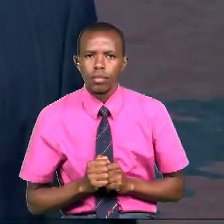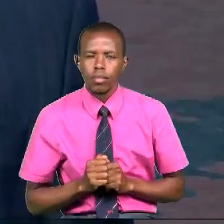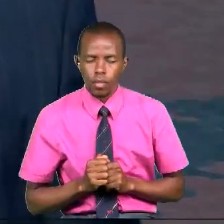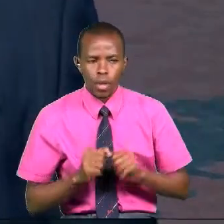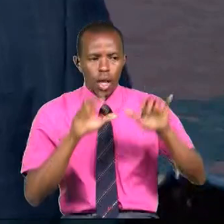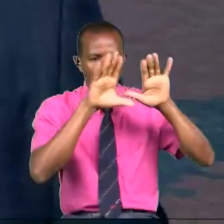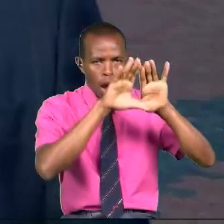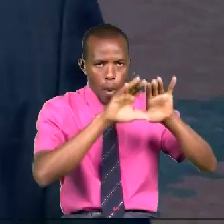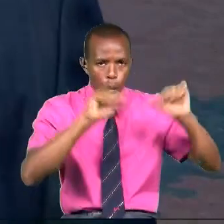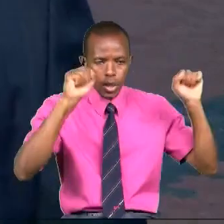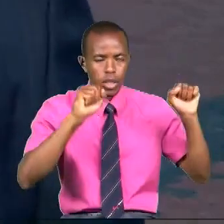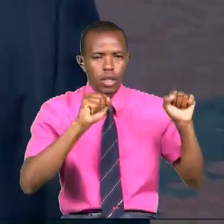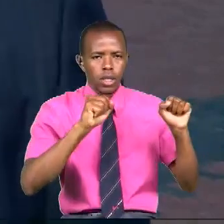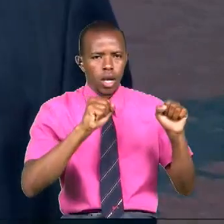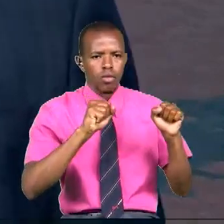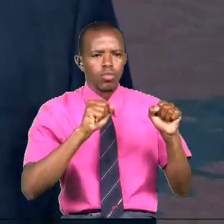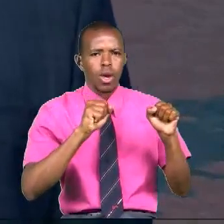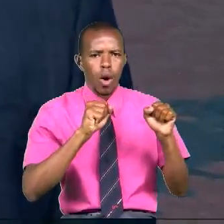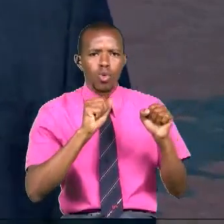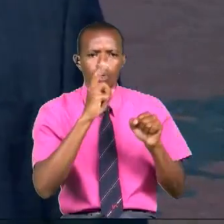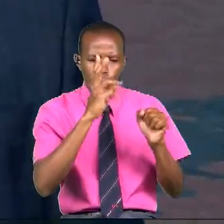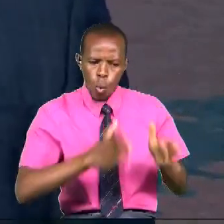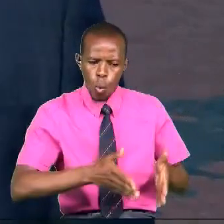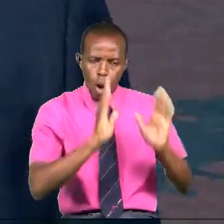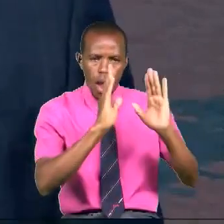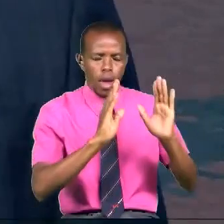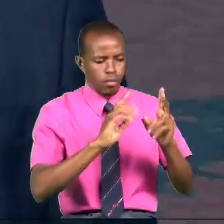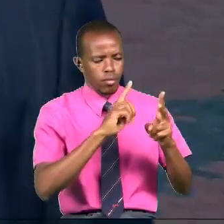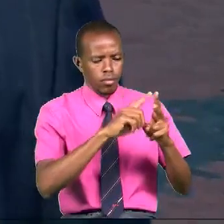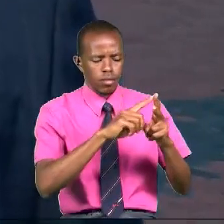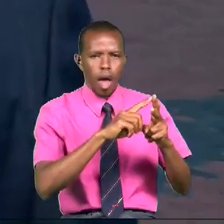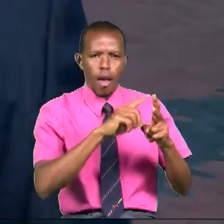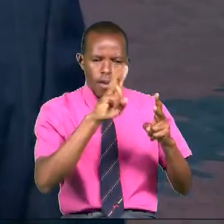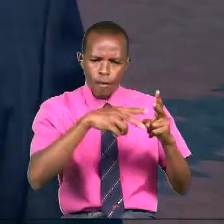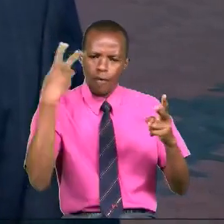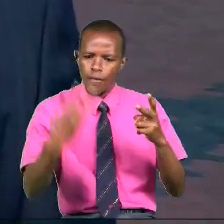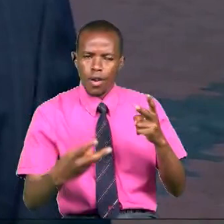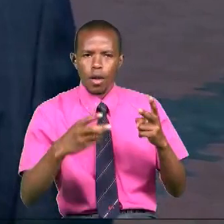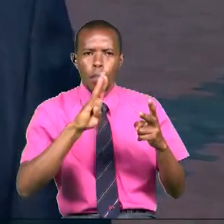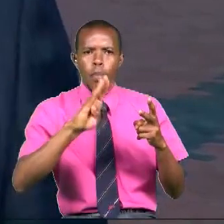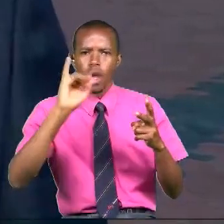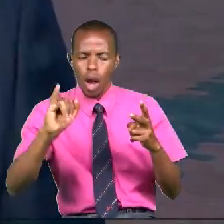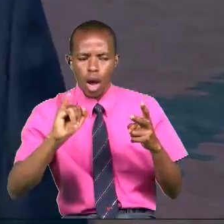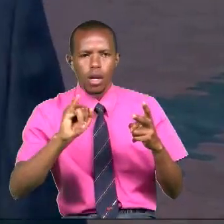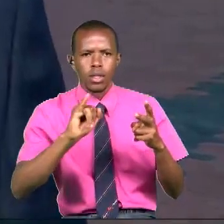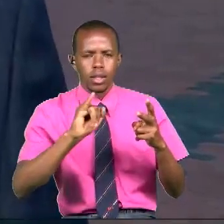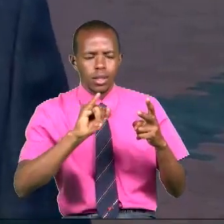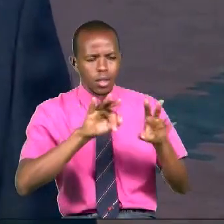the catch-22 situation, where he talked about the failure of BBI, and he was categorical that the